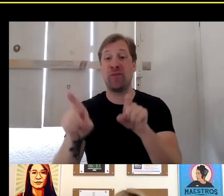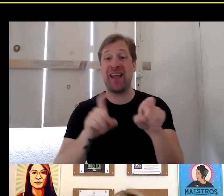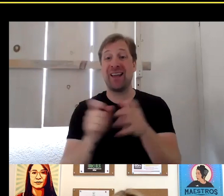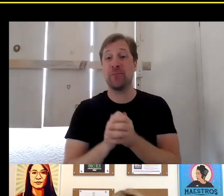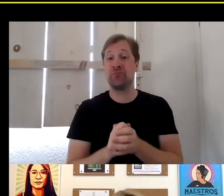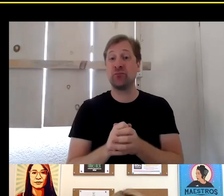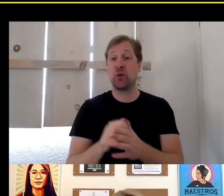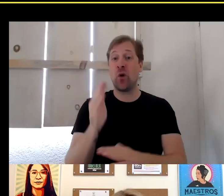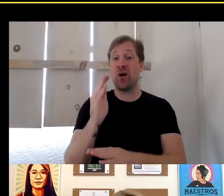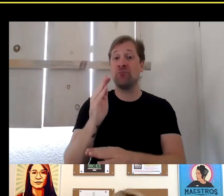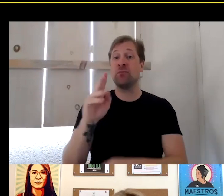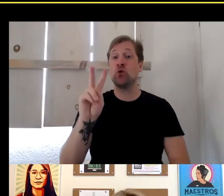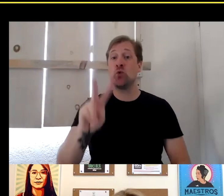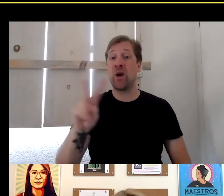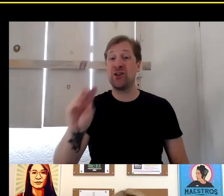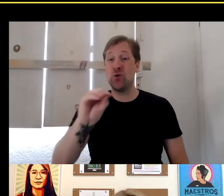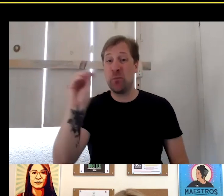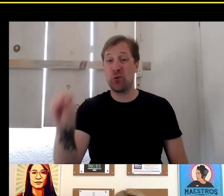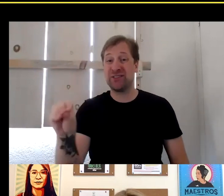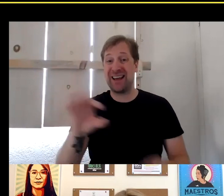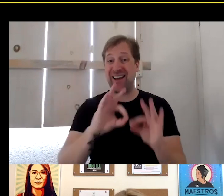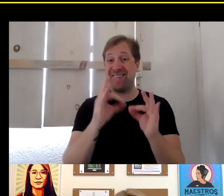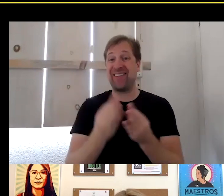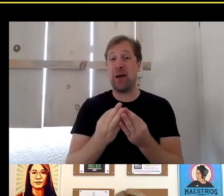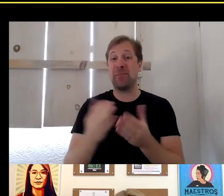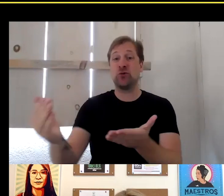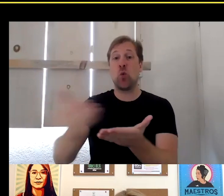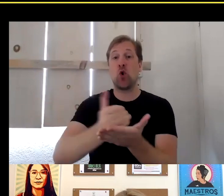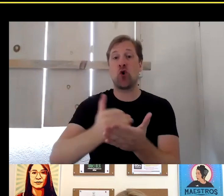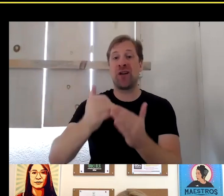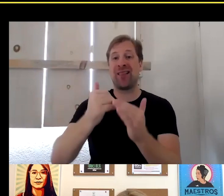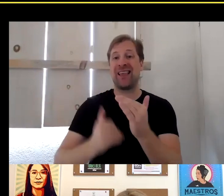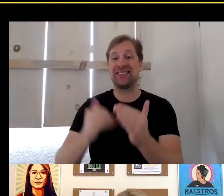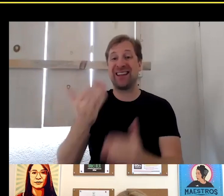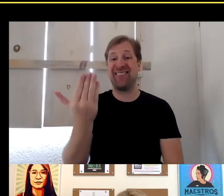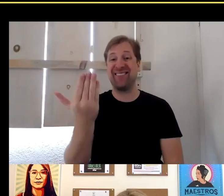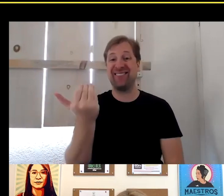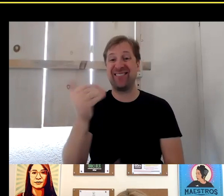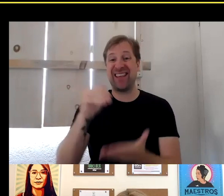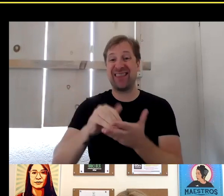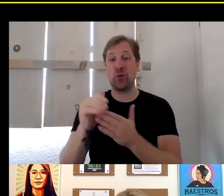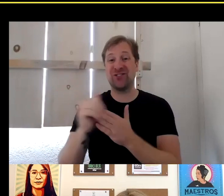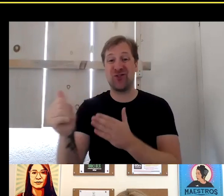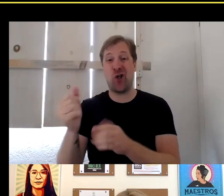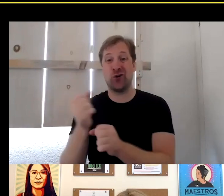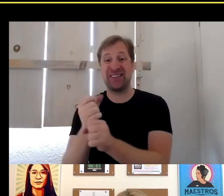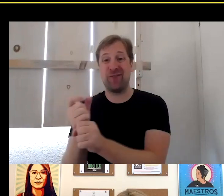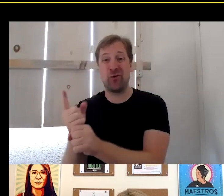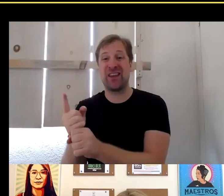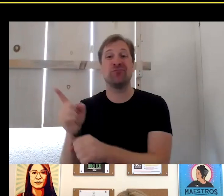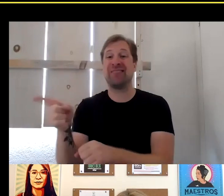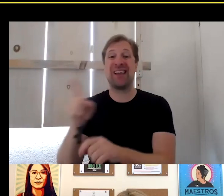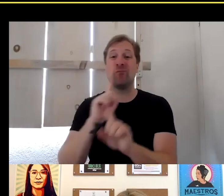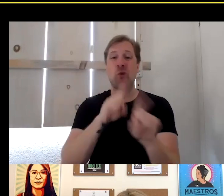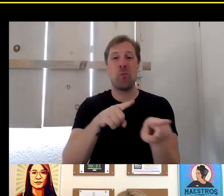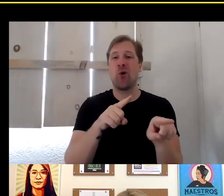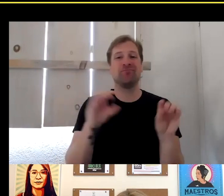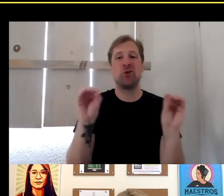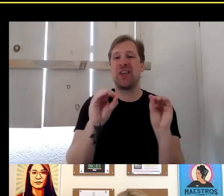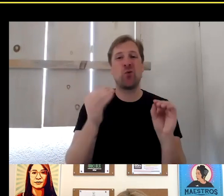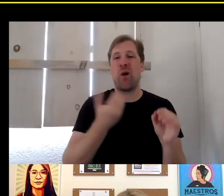of families earning less than $15,000 a year report not having reliable internet